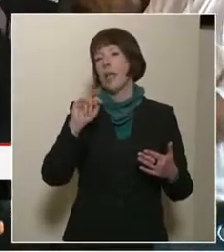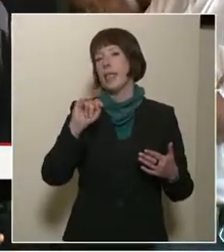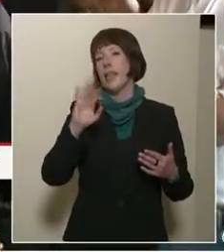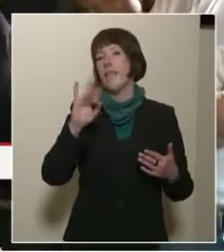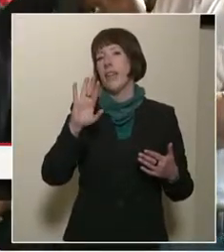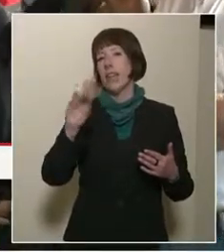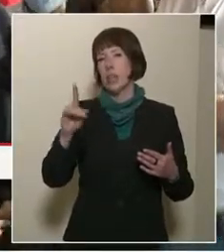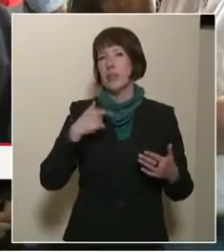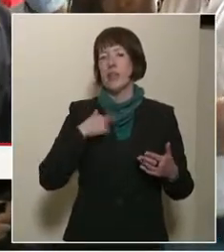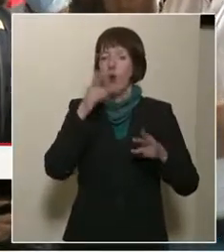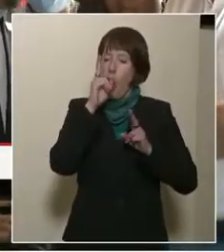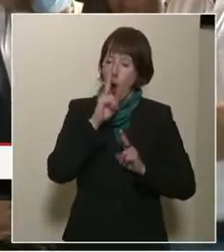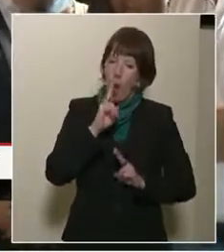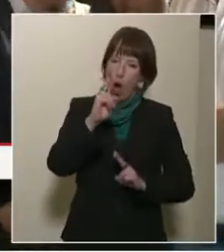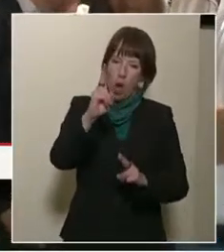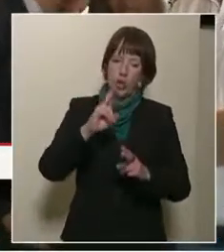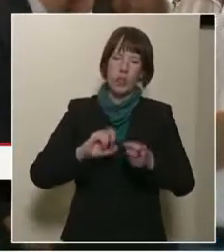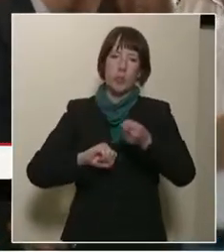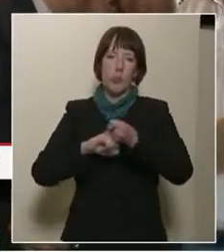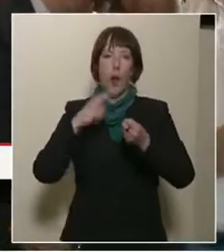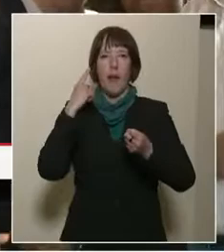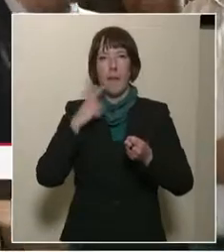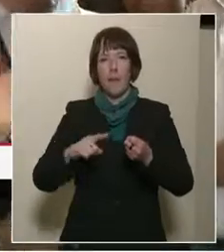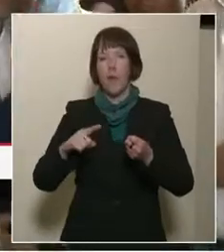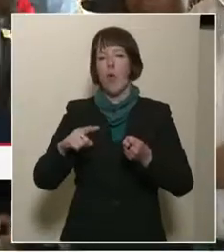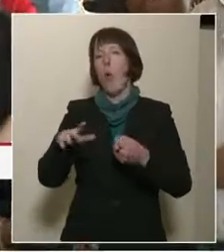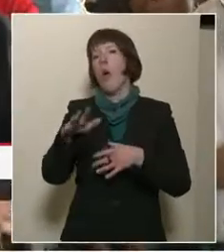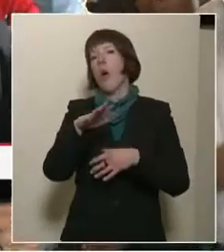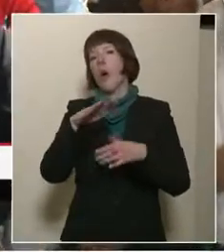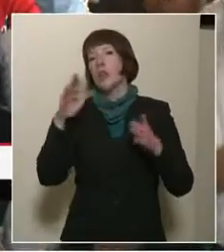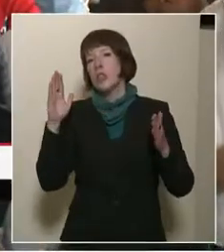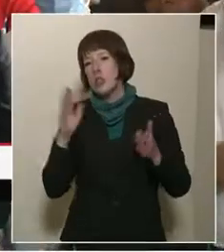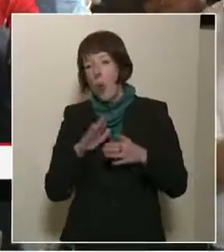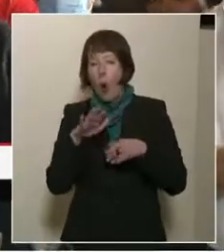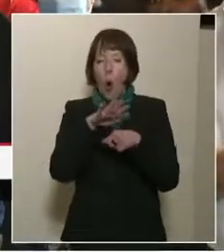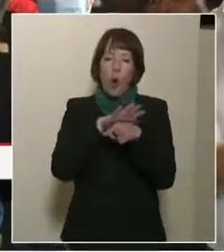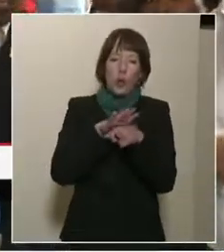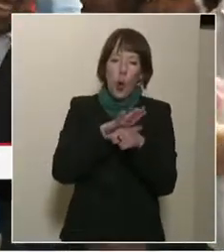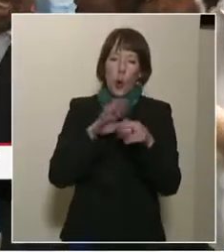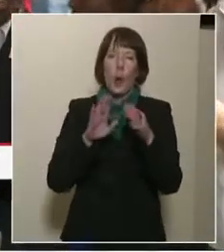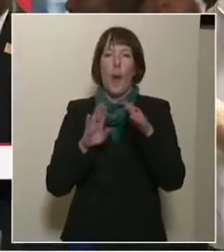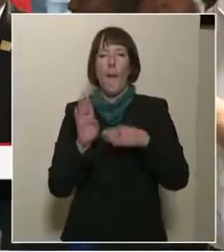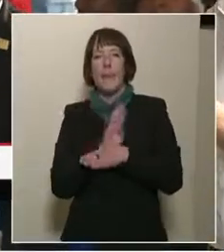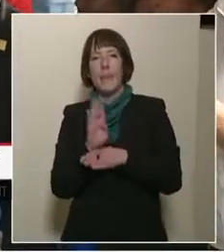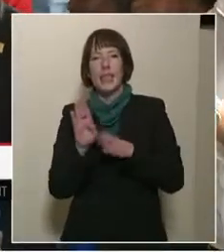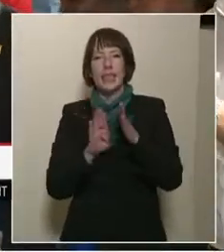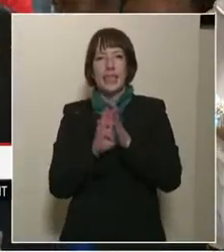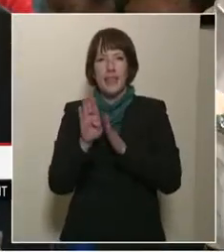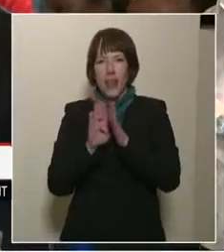Director of the Department of Small and Local Business Development. So shout out to all my small businesses out there.